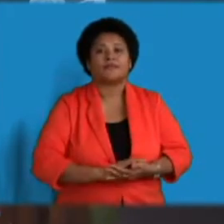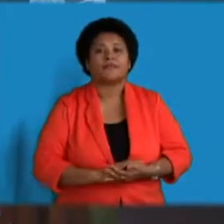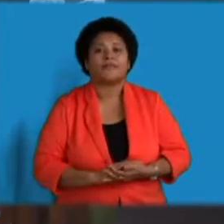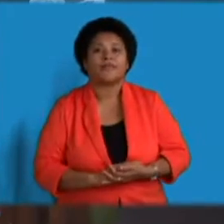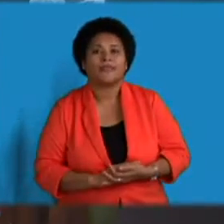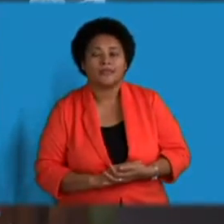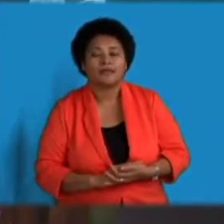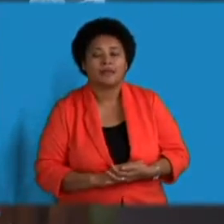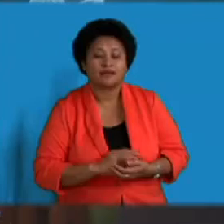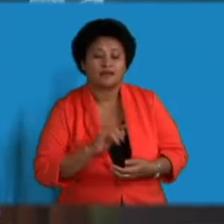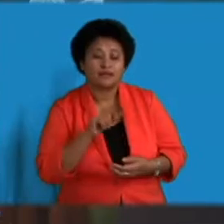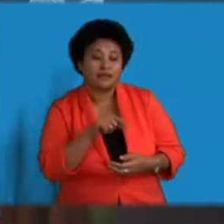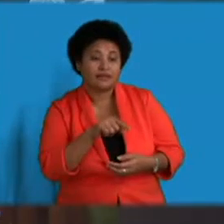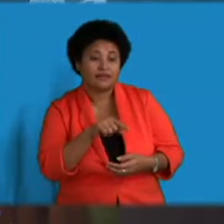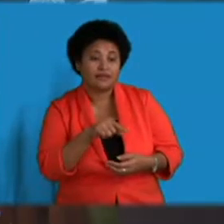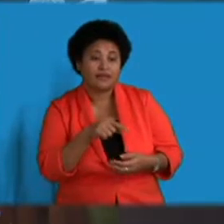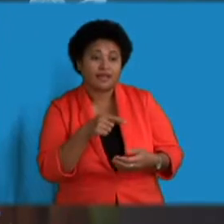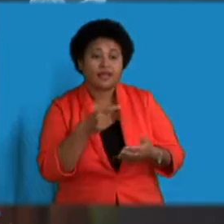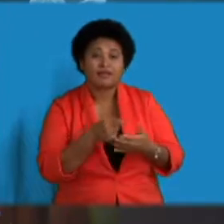in terms